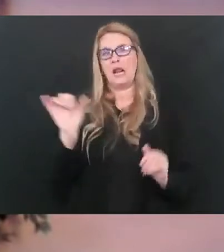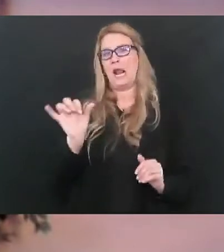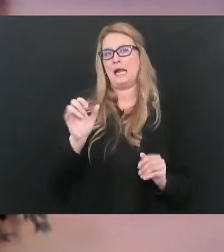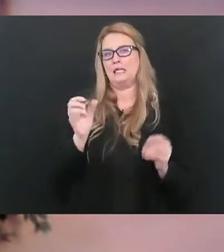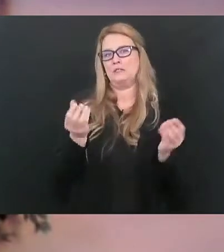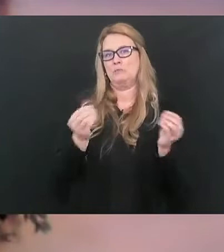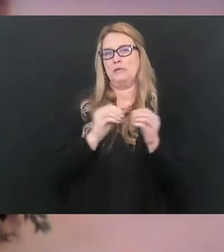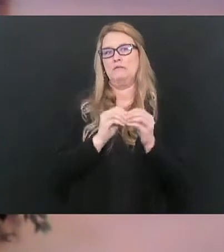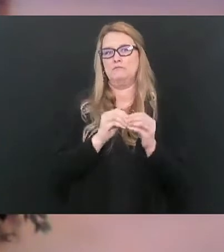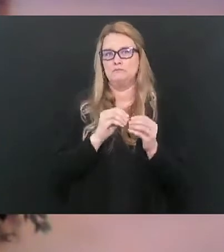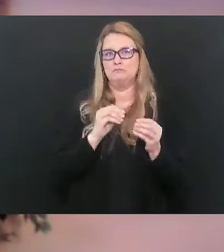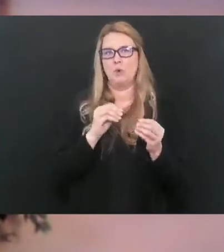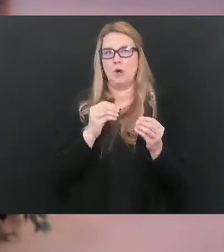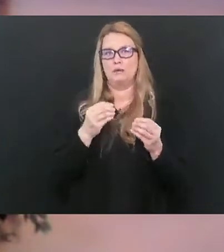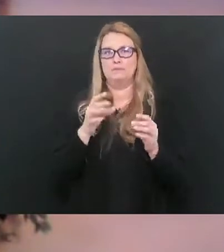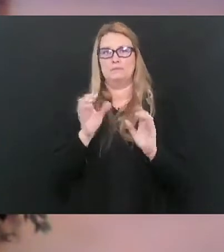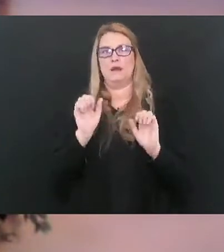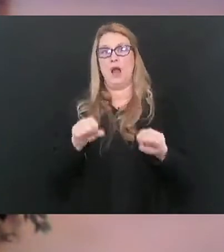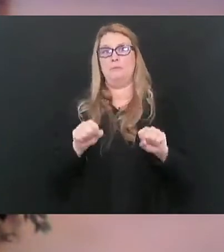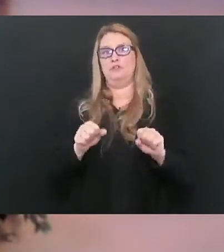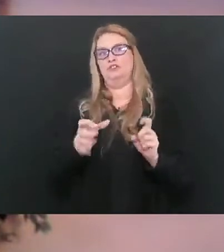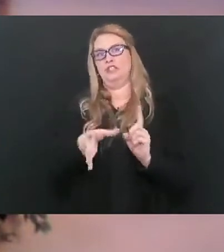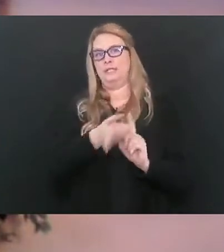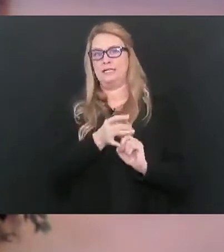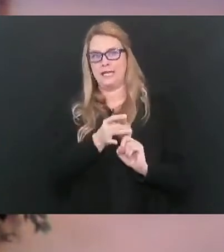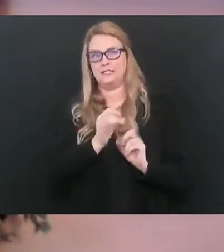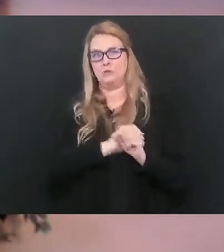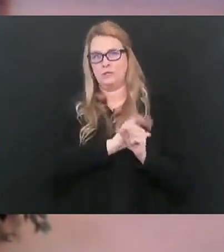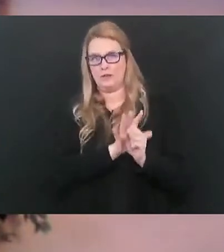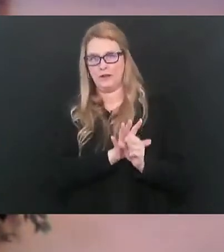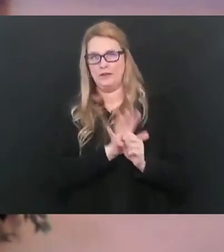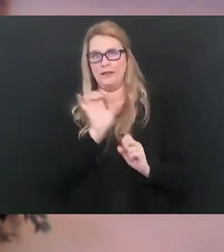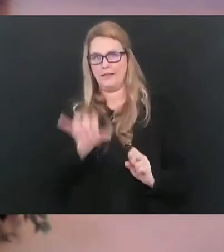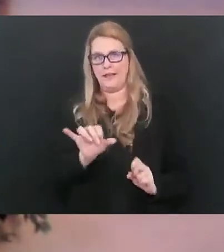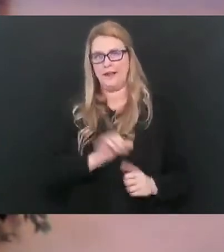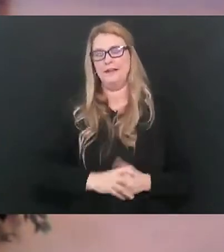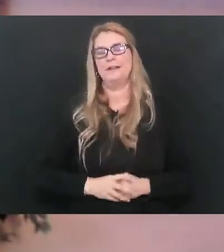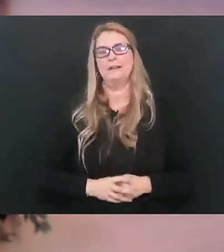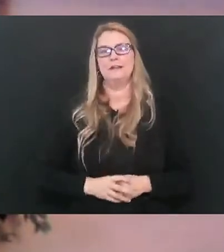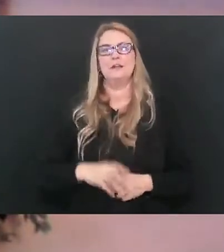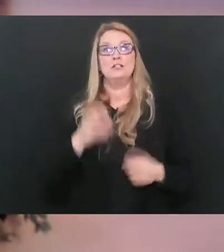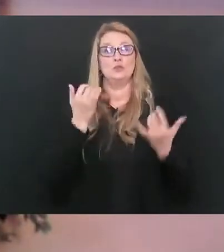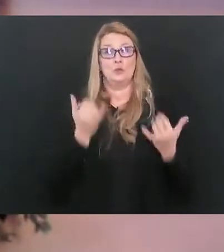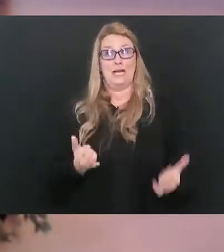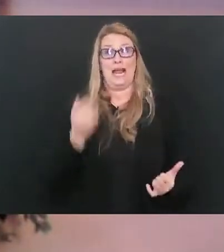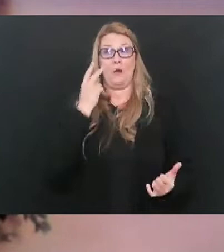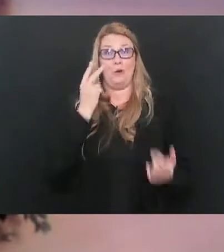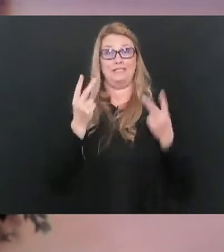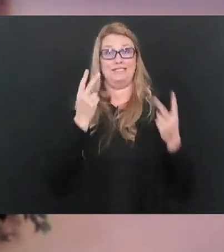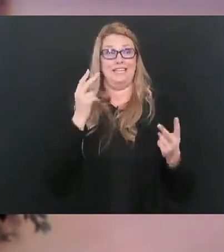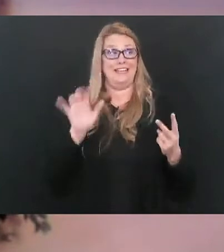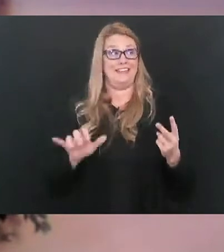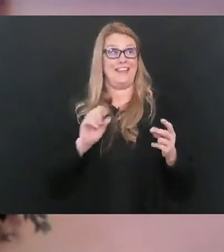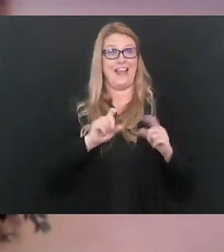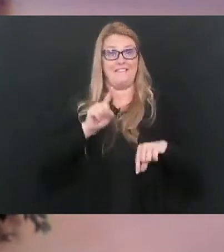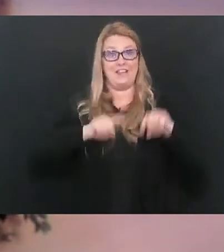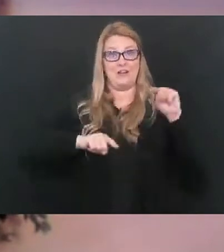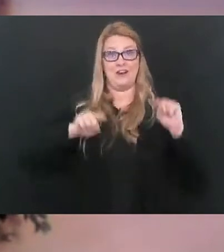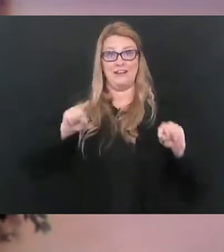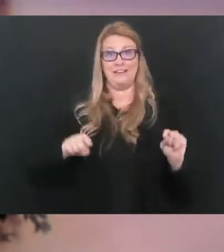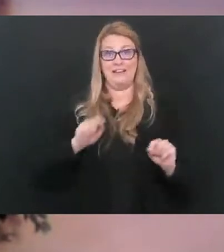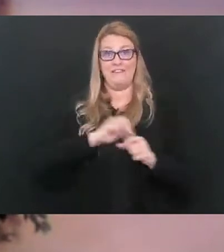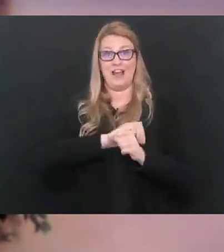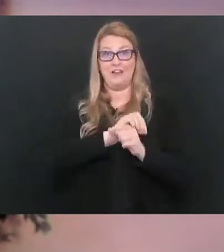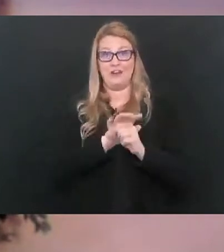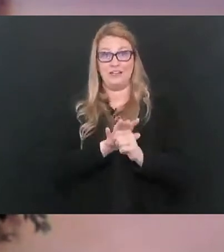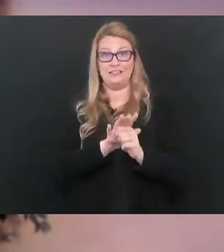of our country and in the world. And we are starting to see those variant viruses grow in this younger